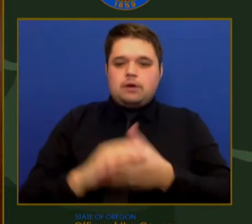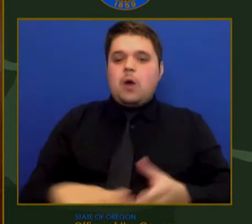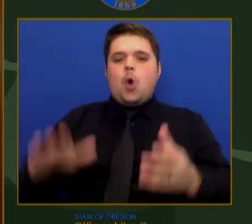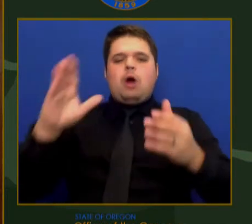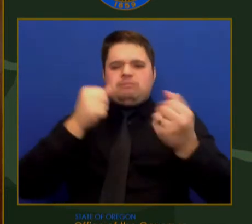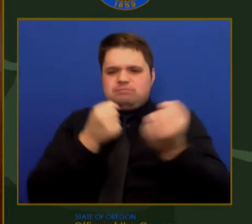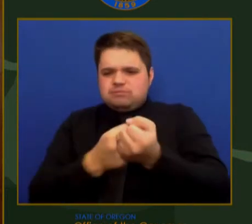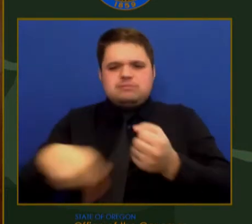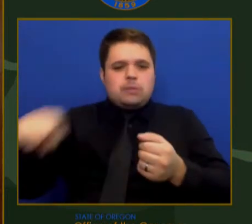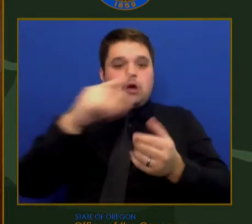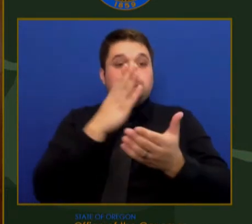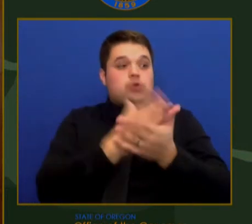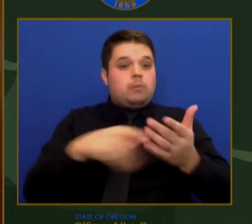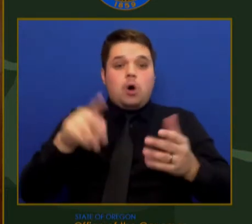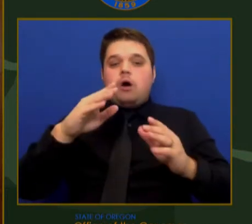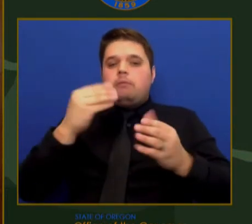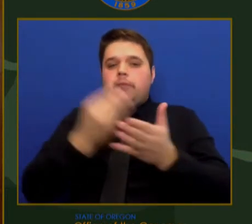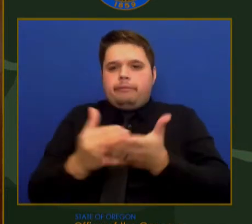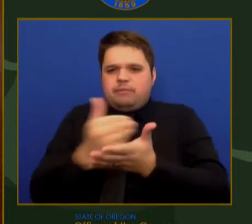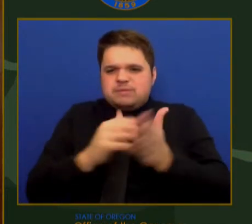color.